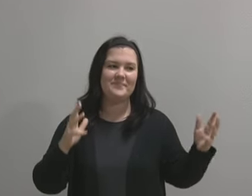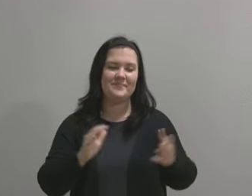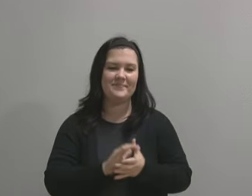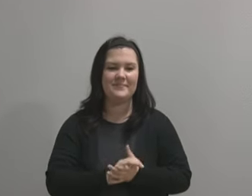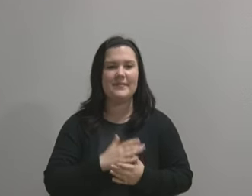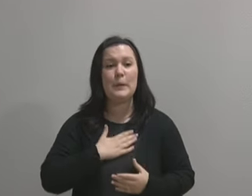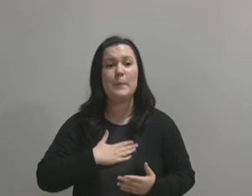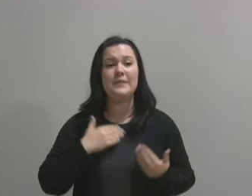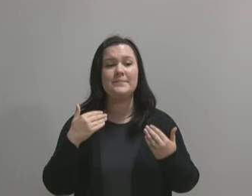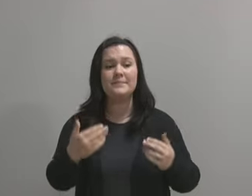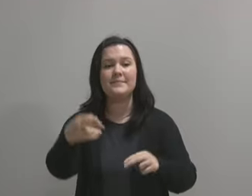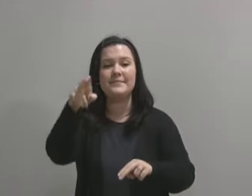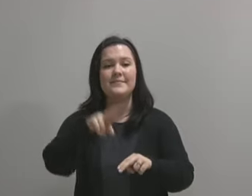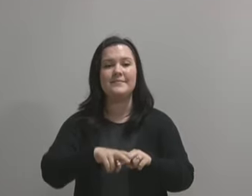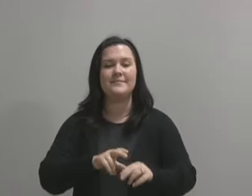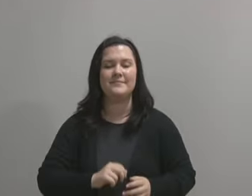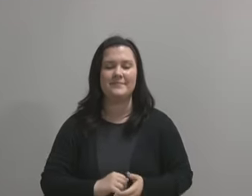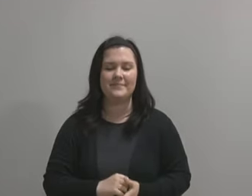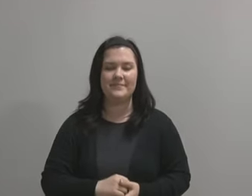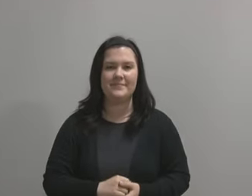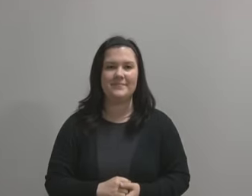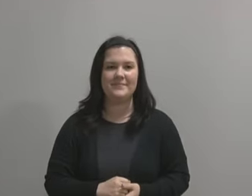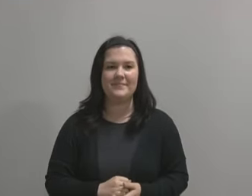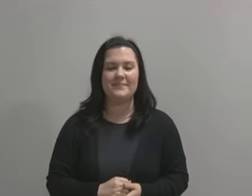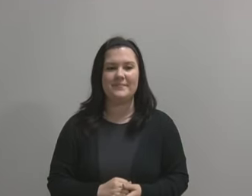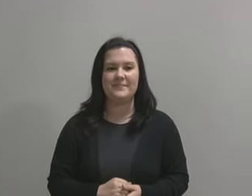Please be seated.